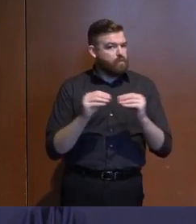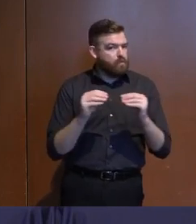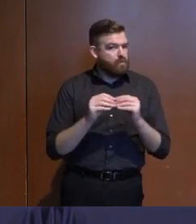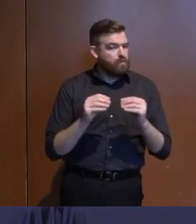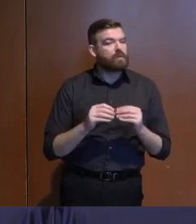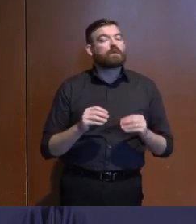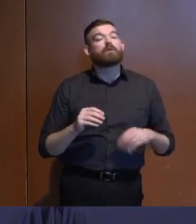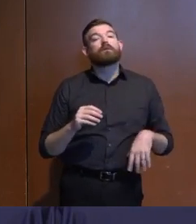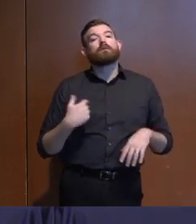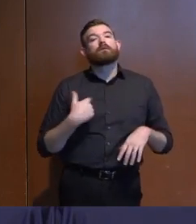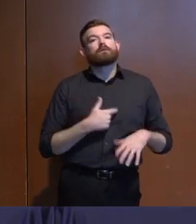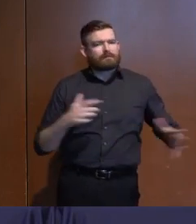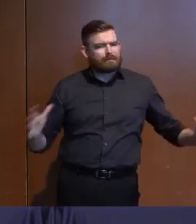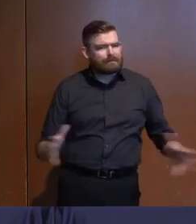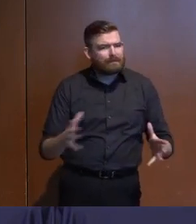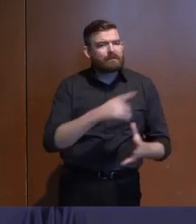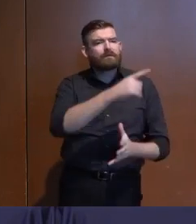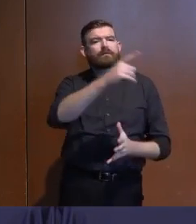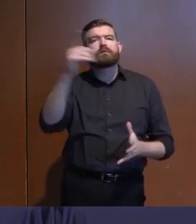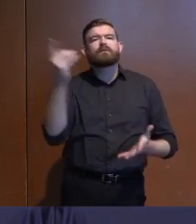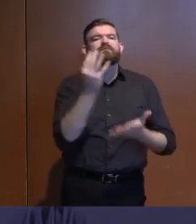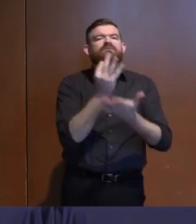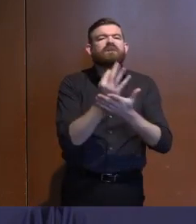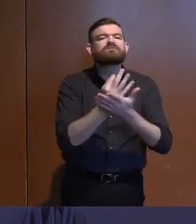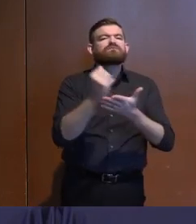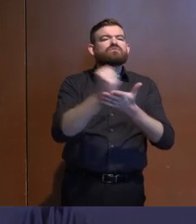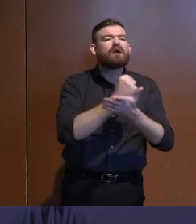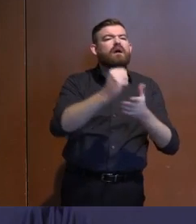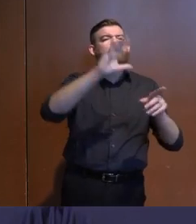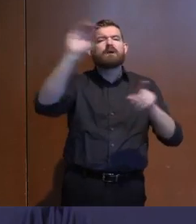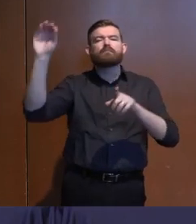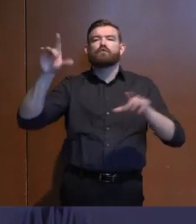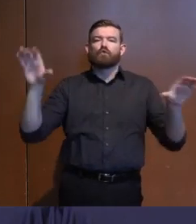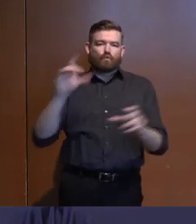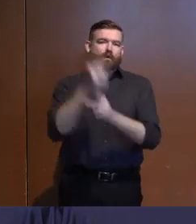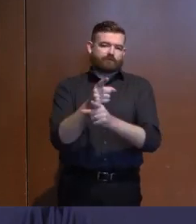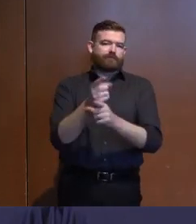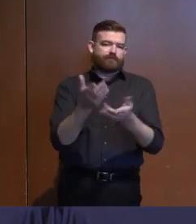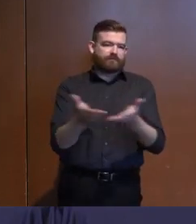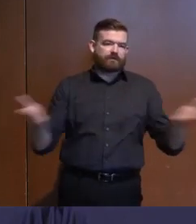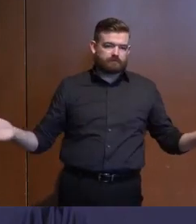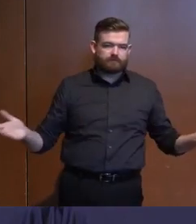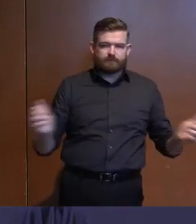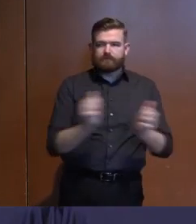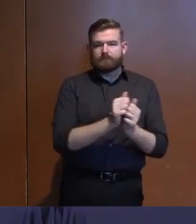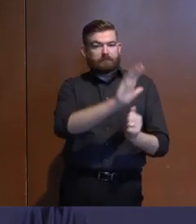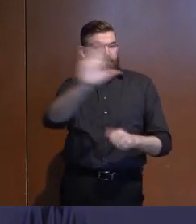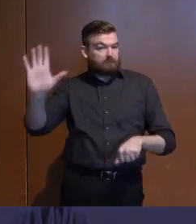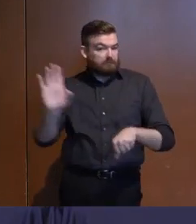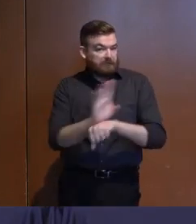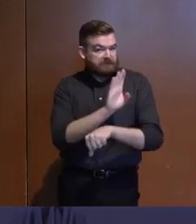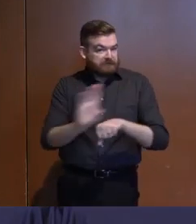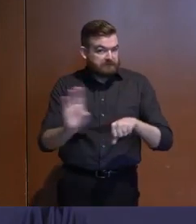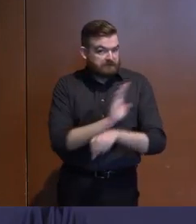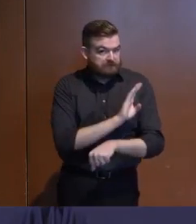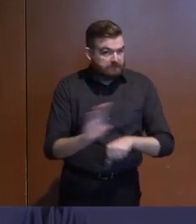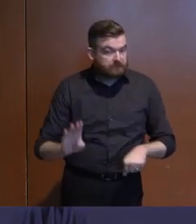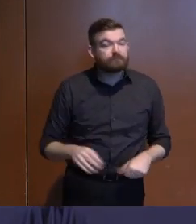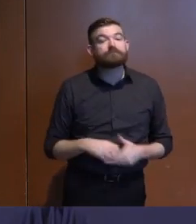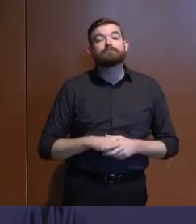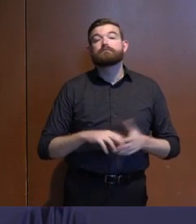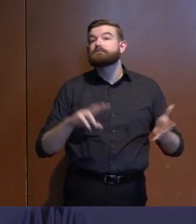and credit card companies to do the right thing in all areas of their businesses. That also means, for example, lowering credit